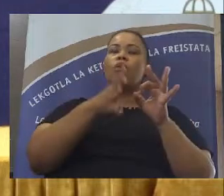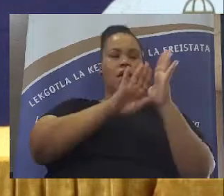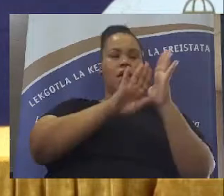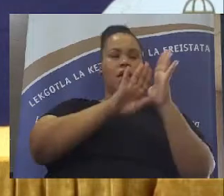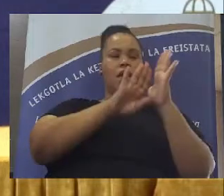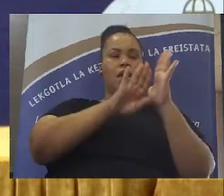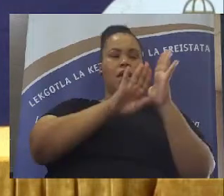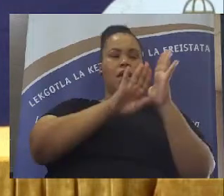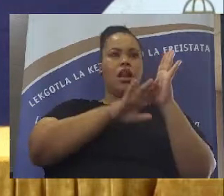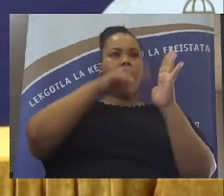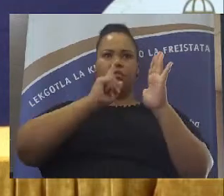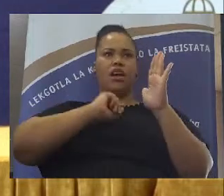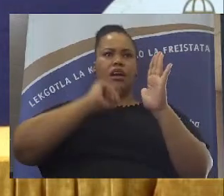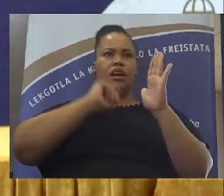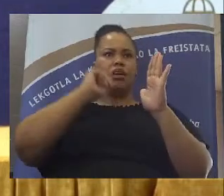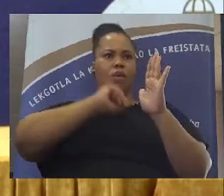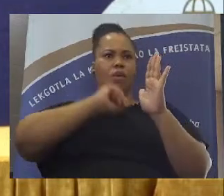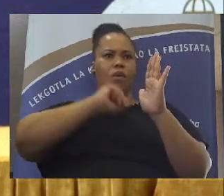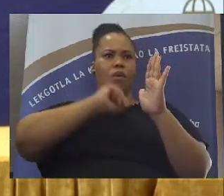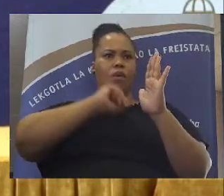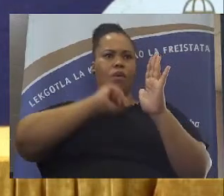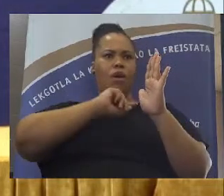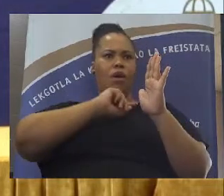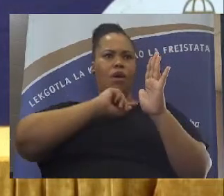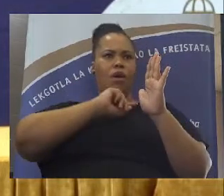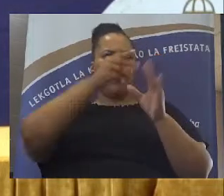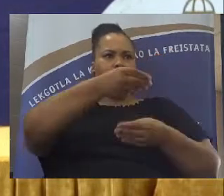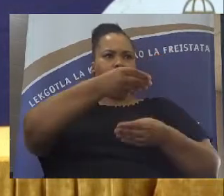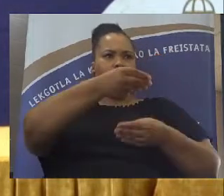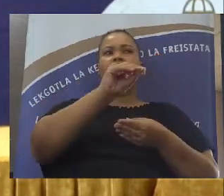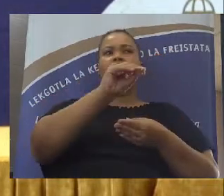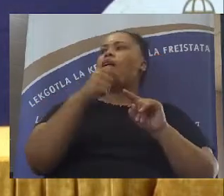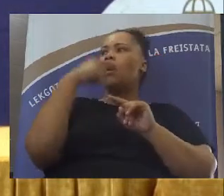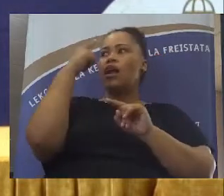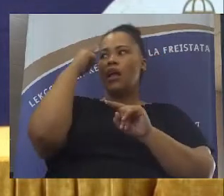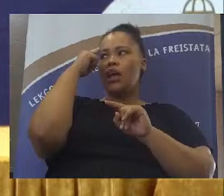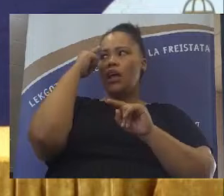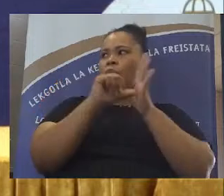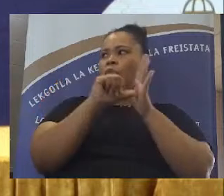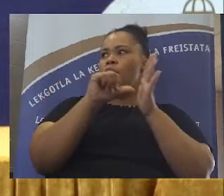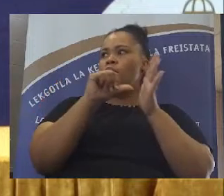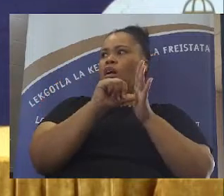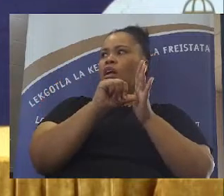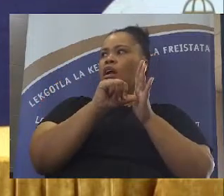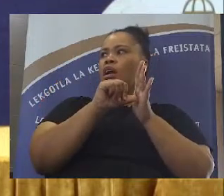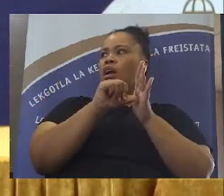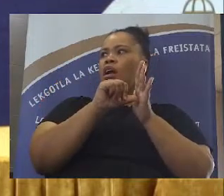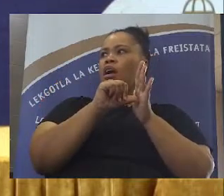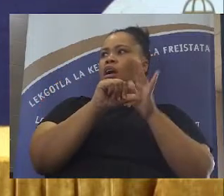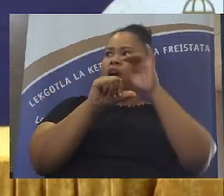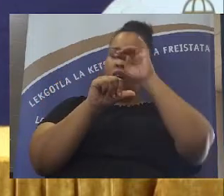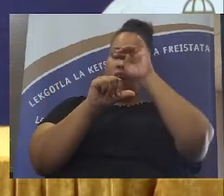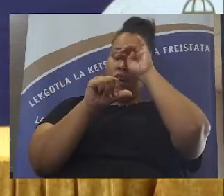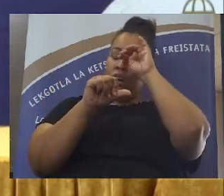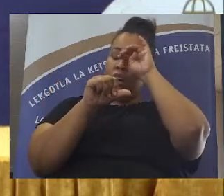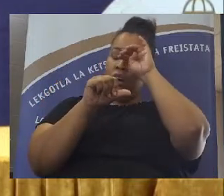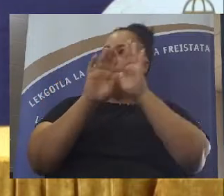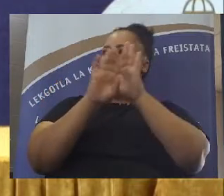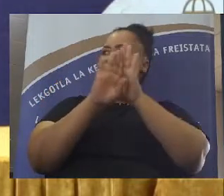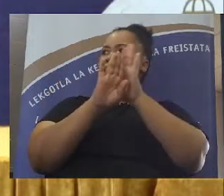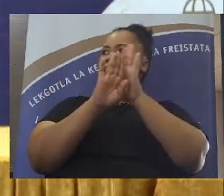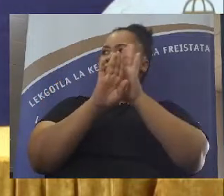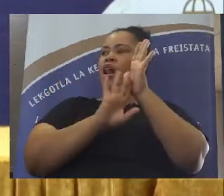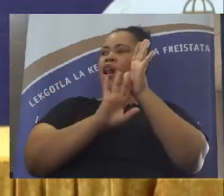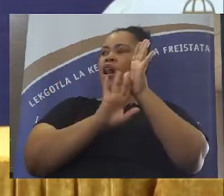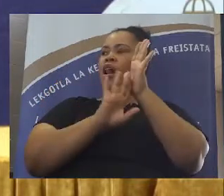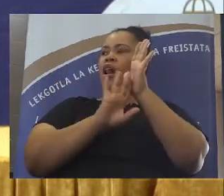copies of the bill, and if you want, we can go to that. But I think it's important that you understand what is in that bill and how